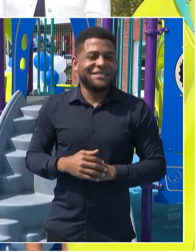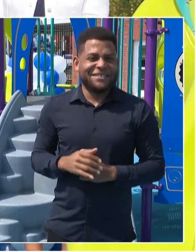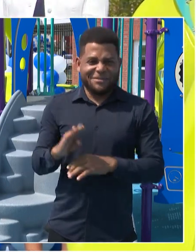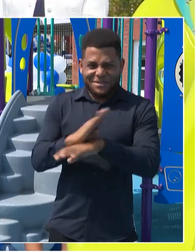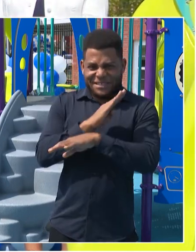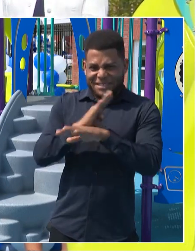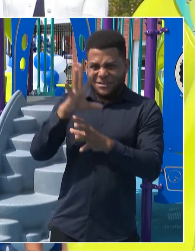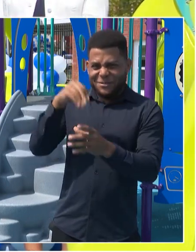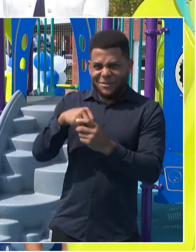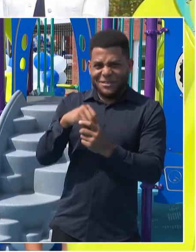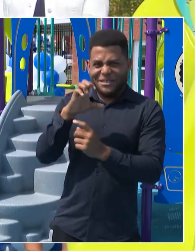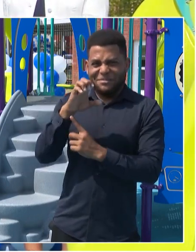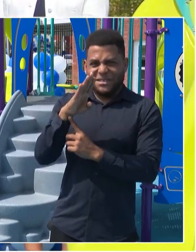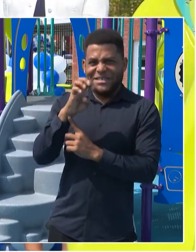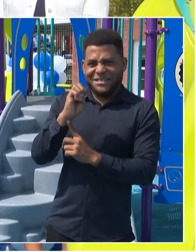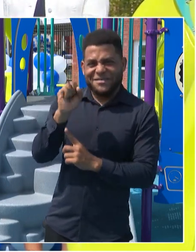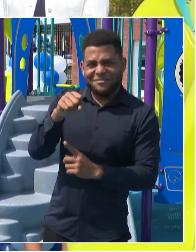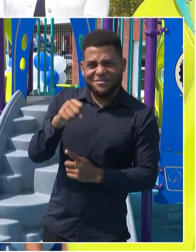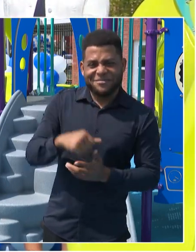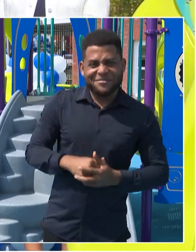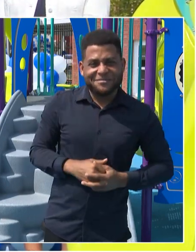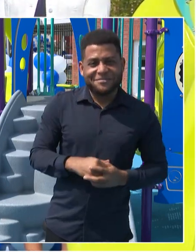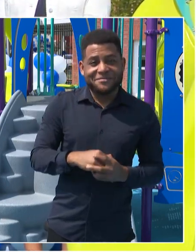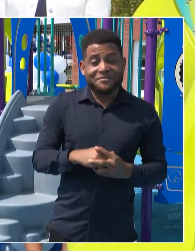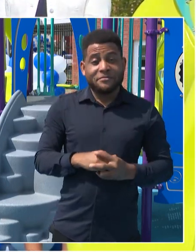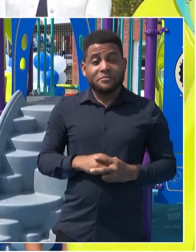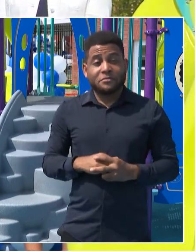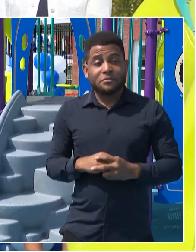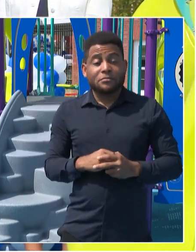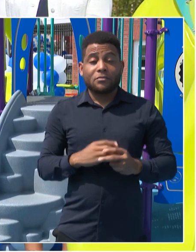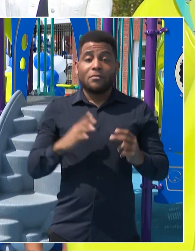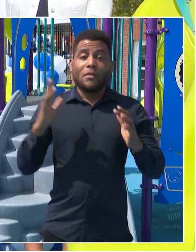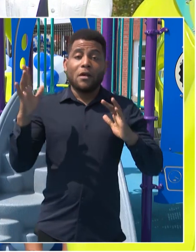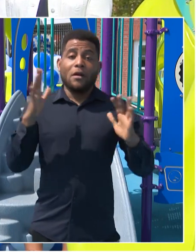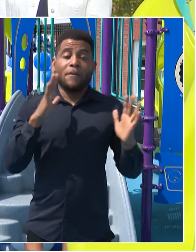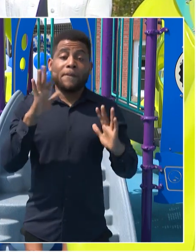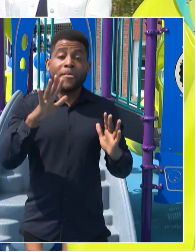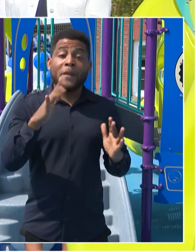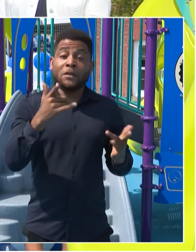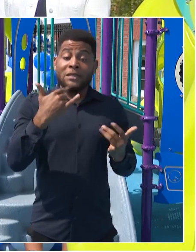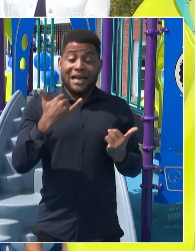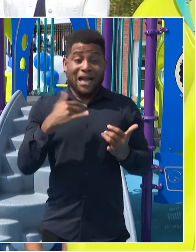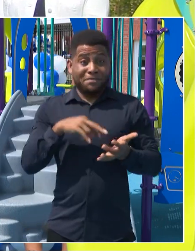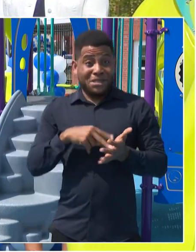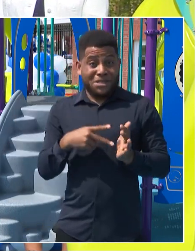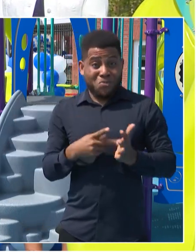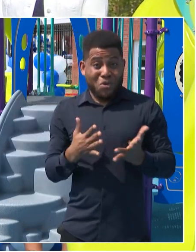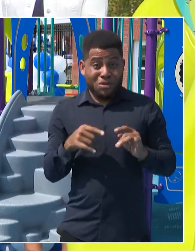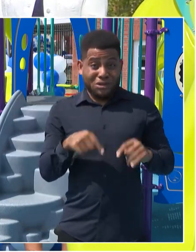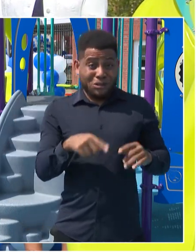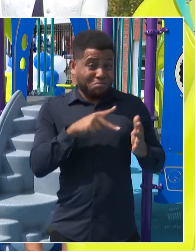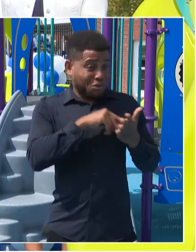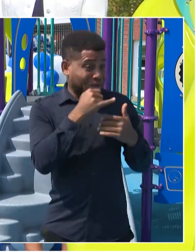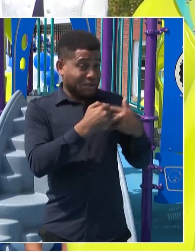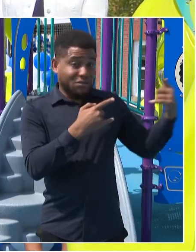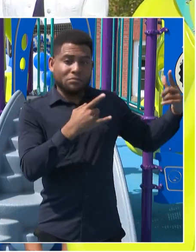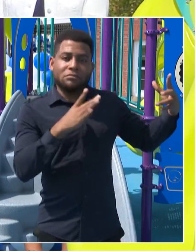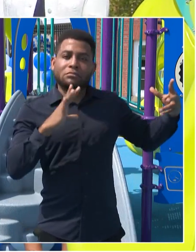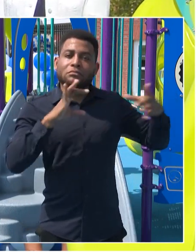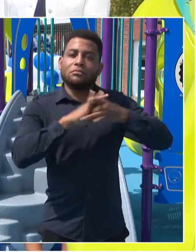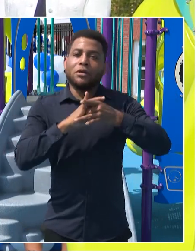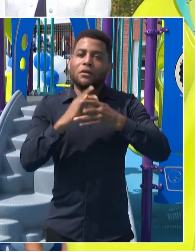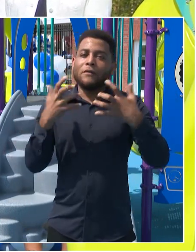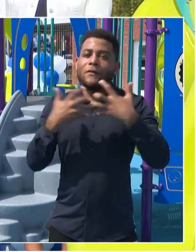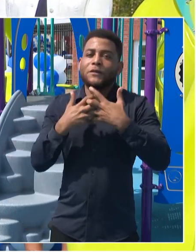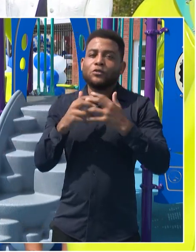million modernization project enabled us to bring this building in line with DCPS educational standards, and we're really proud of this work.